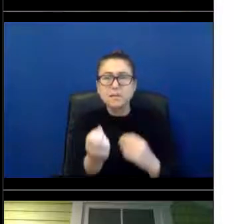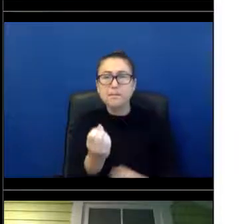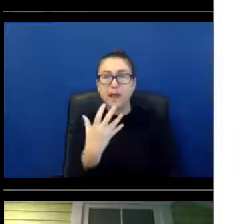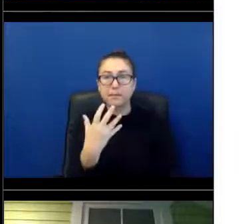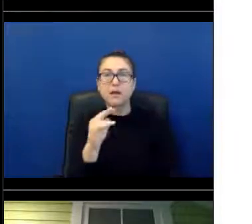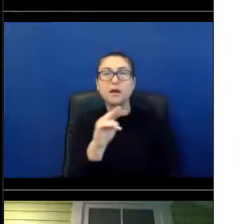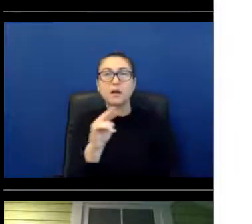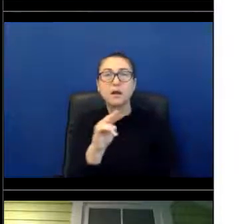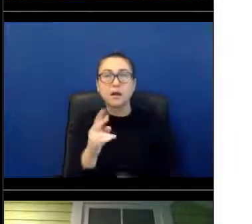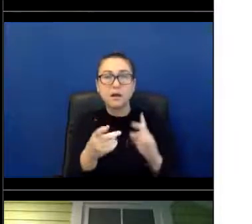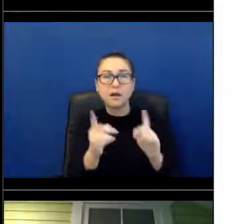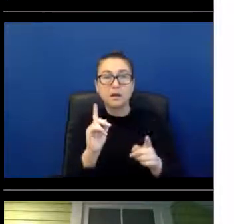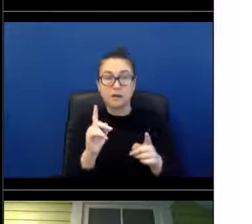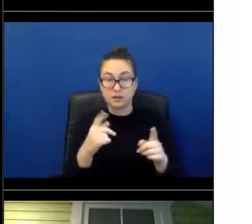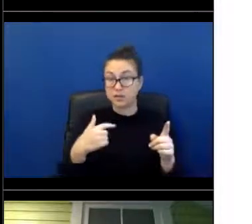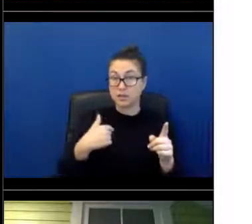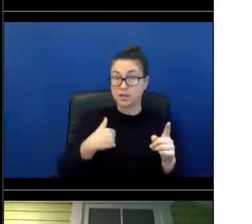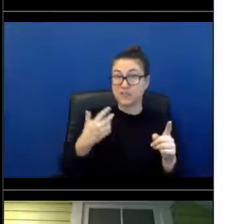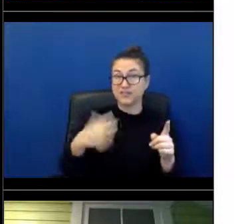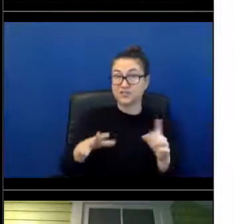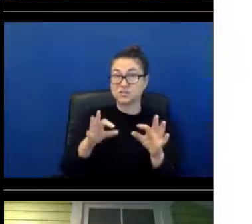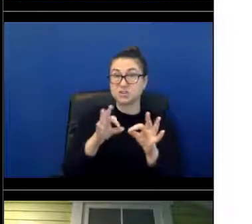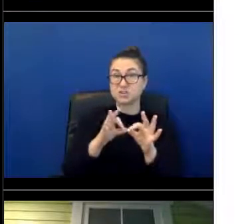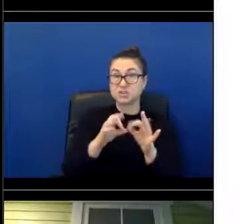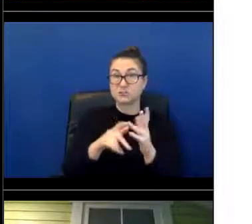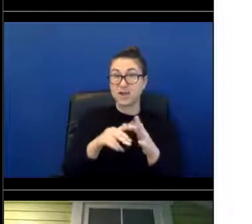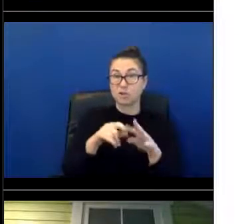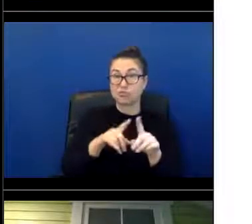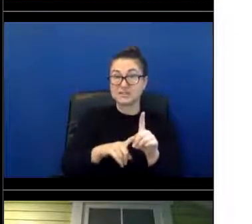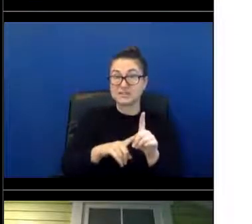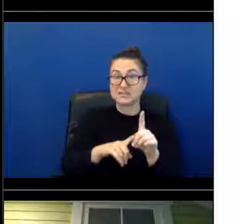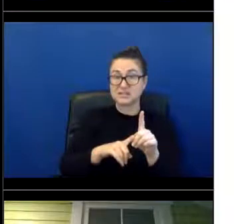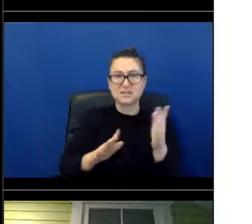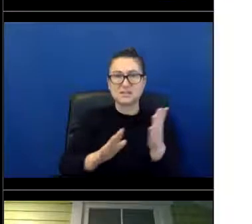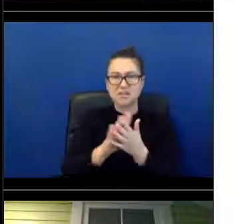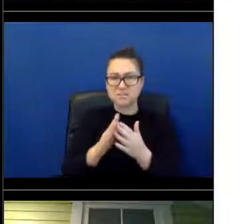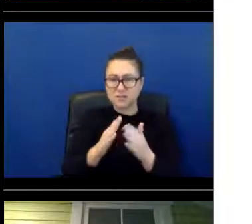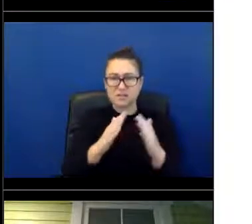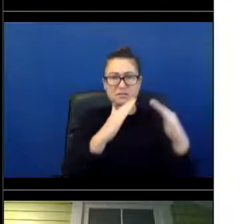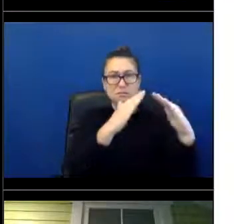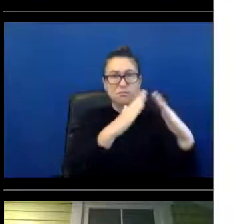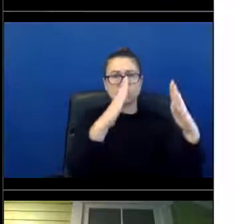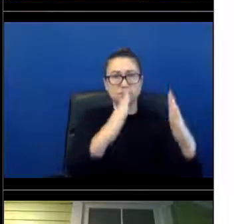I've done that on boundary. A boundary is the line dividing 2 properties, it says.